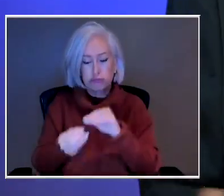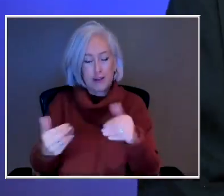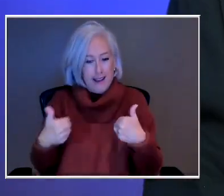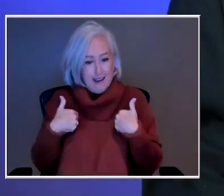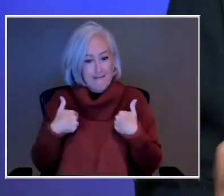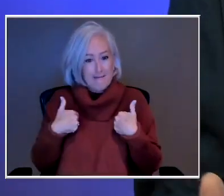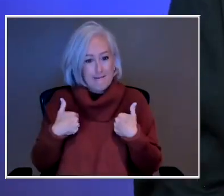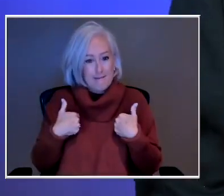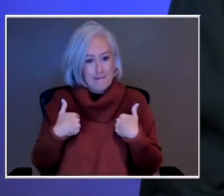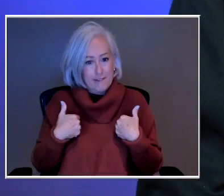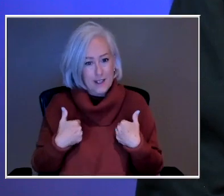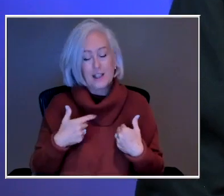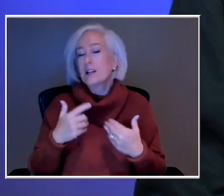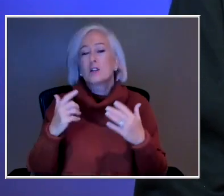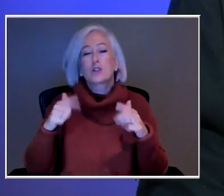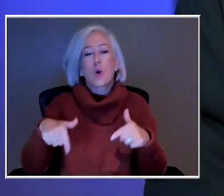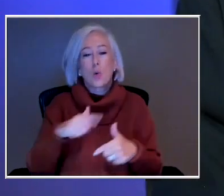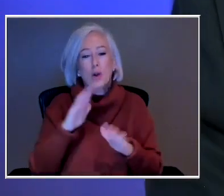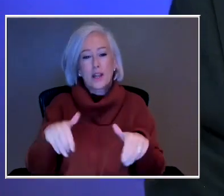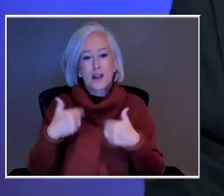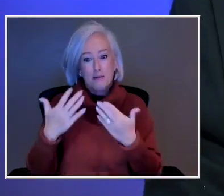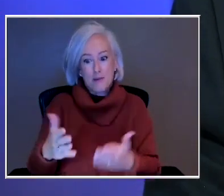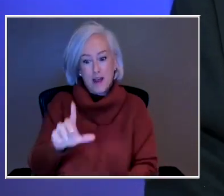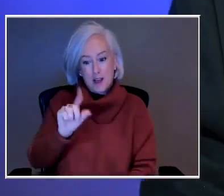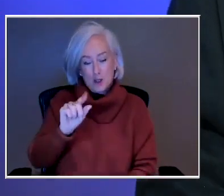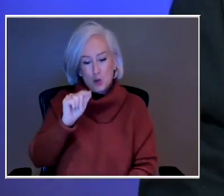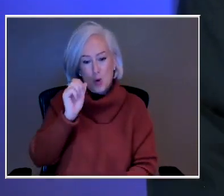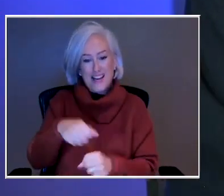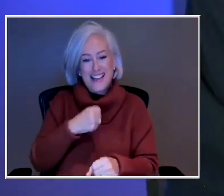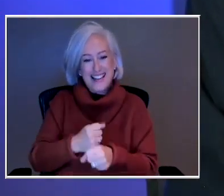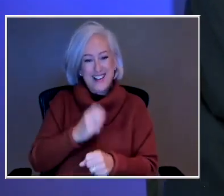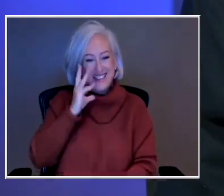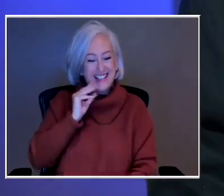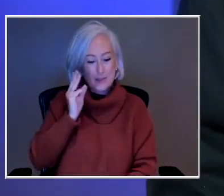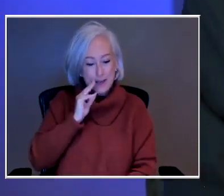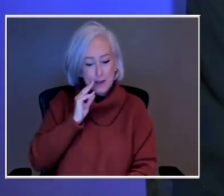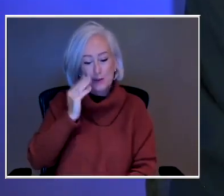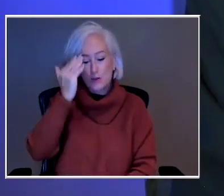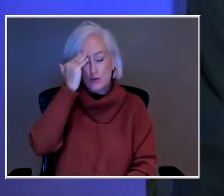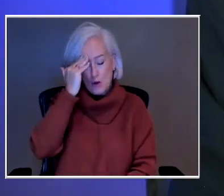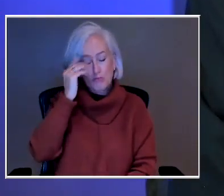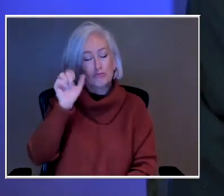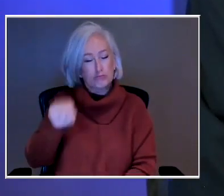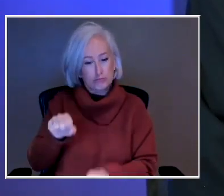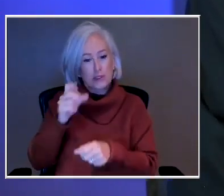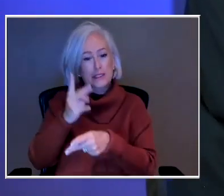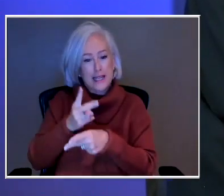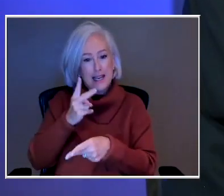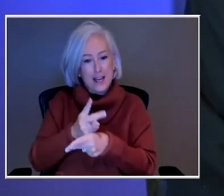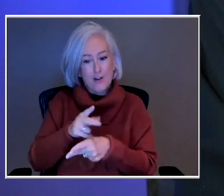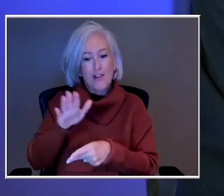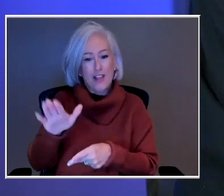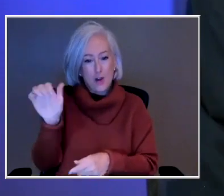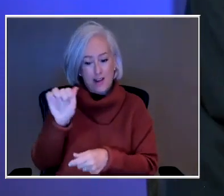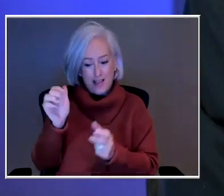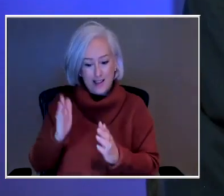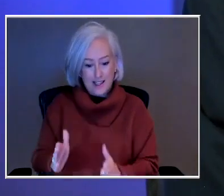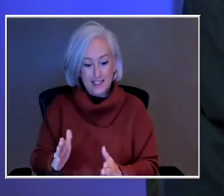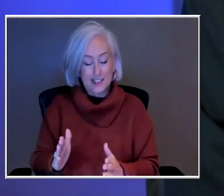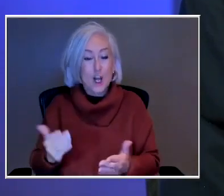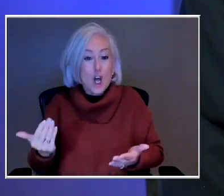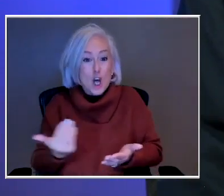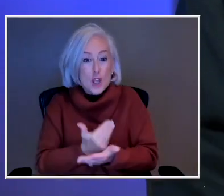entire 20-plus years of experience that we can take care of their athletes. And then with the new, younger generation of female athletes we're going to be bringing